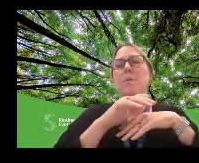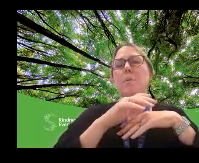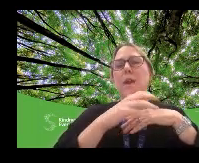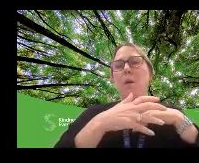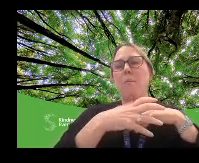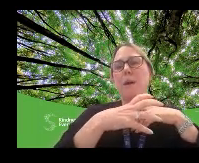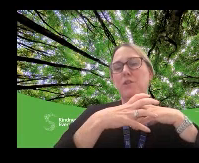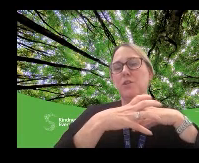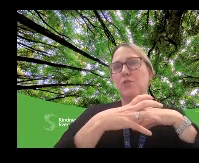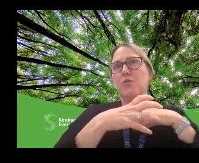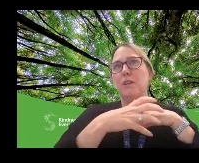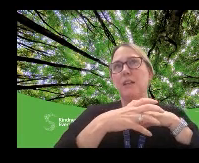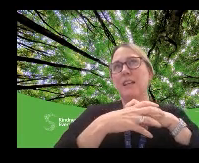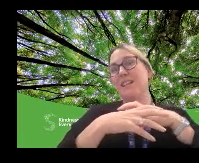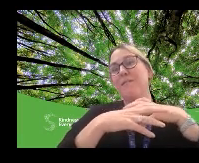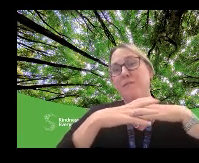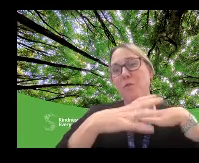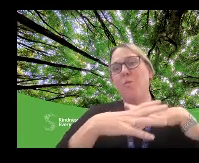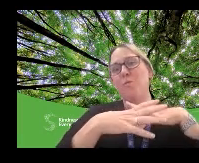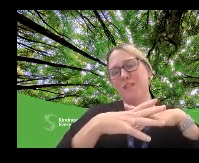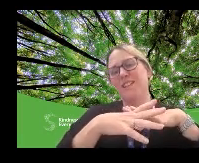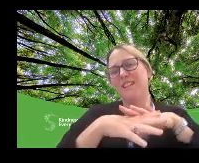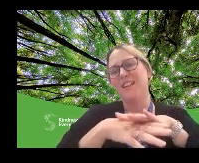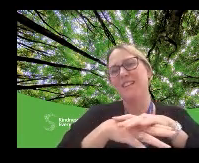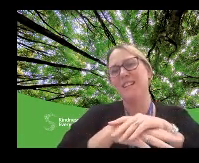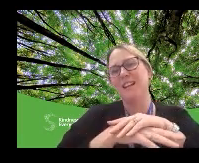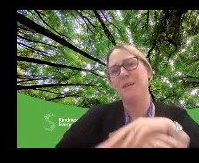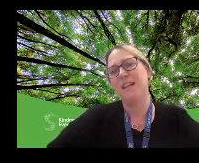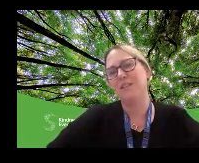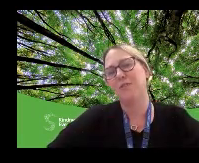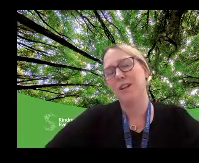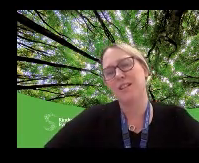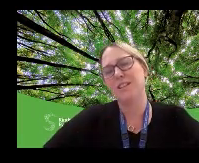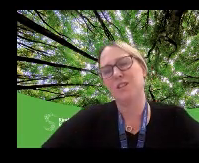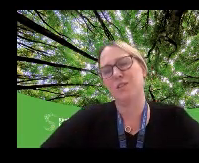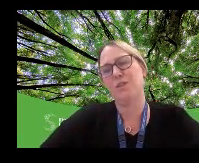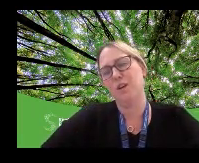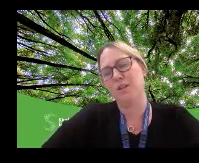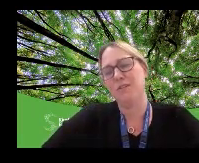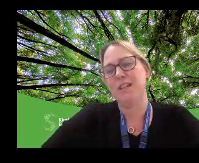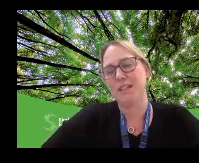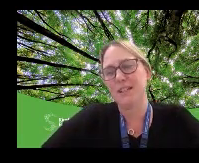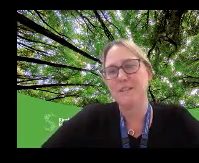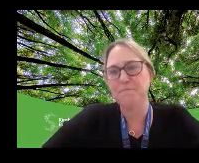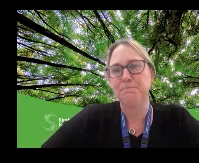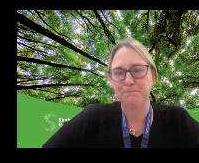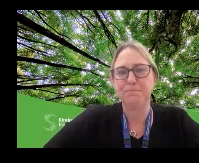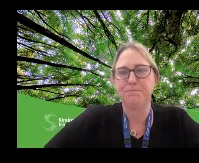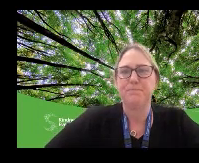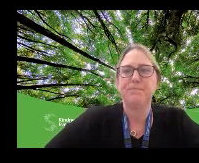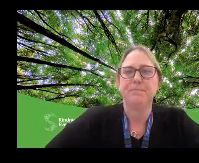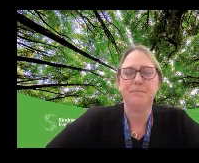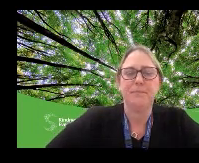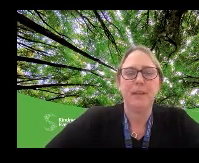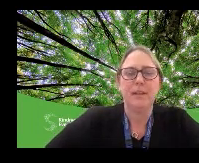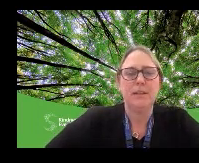right, we are ensuring that it's informed consent and they're making the right decisions for the right reasons.